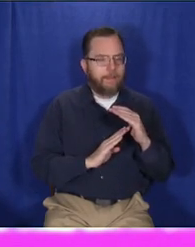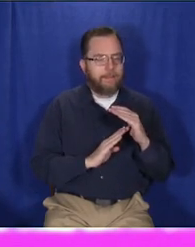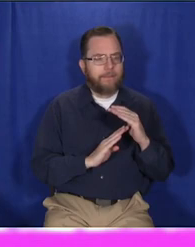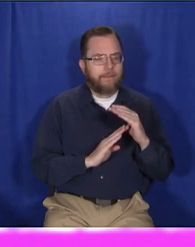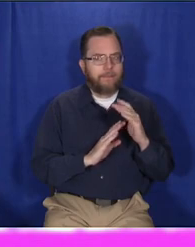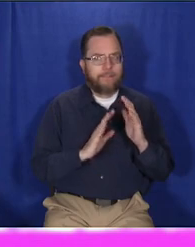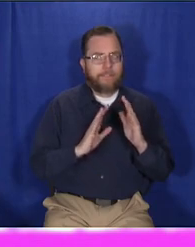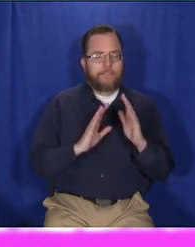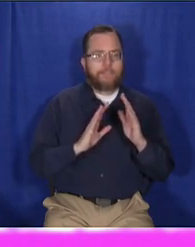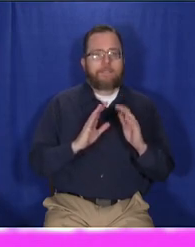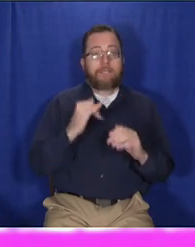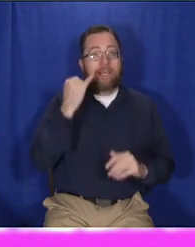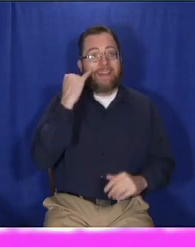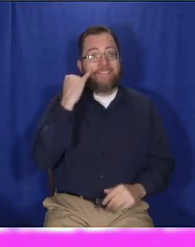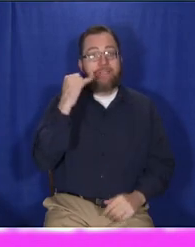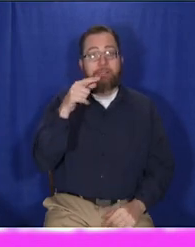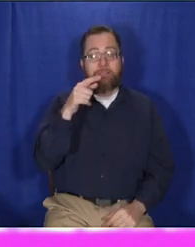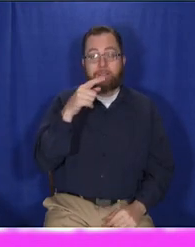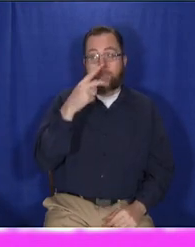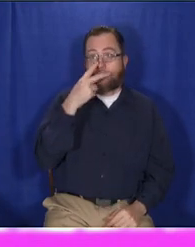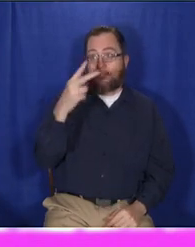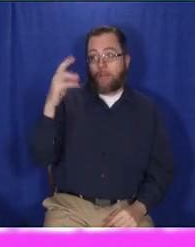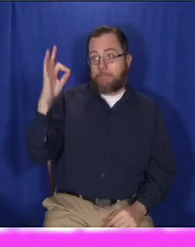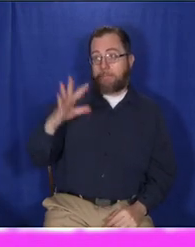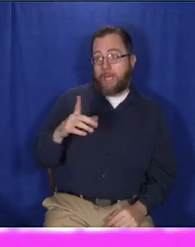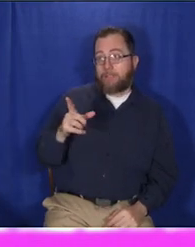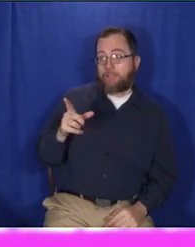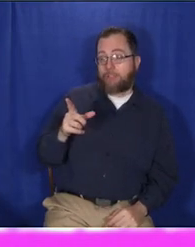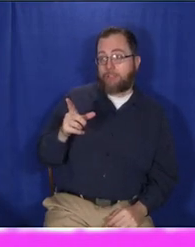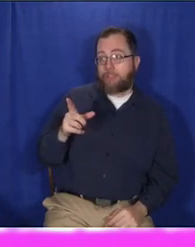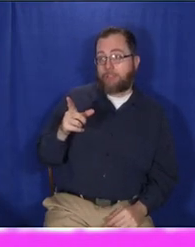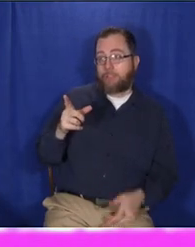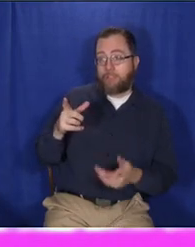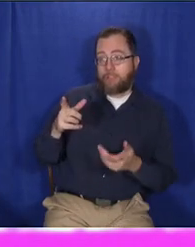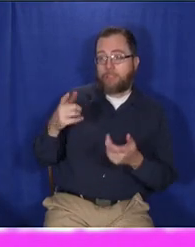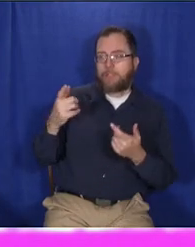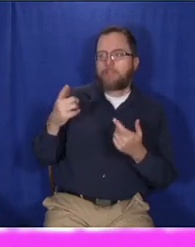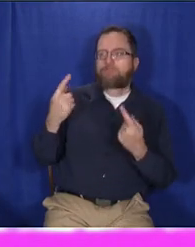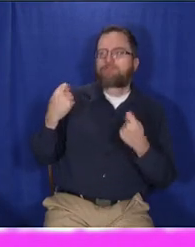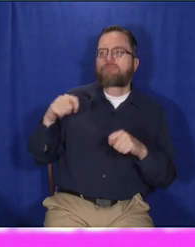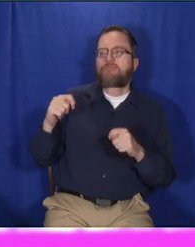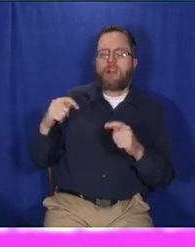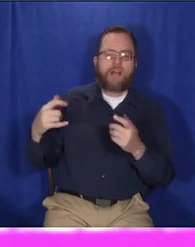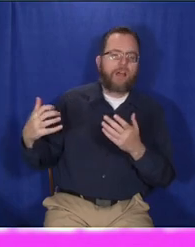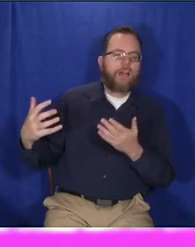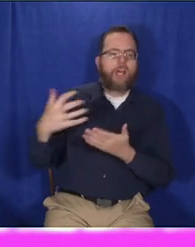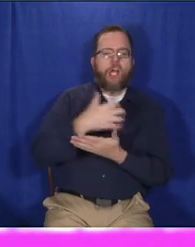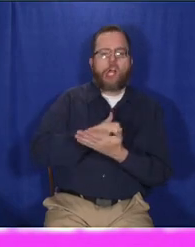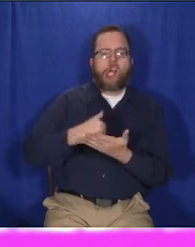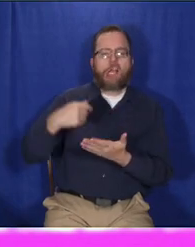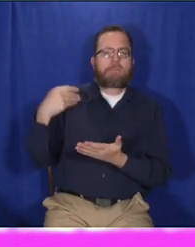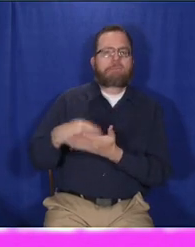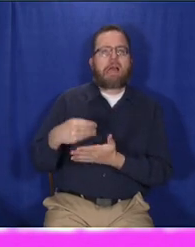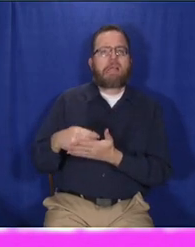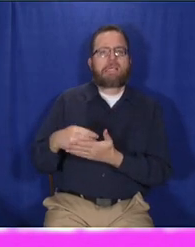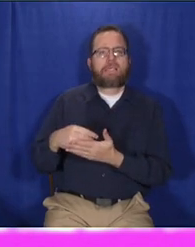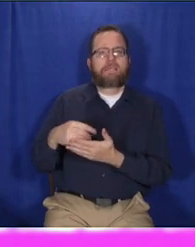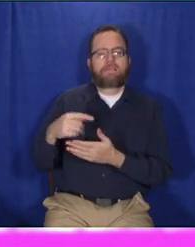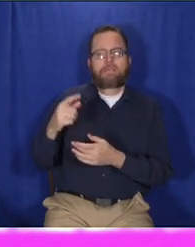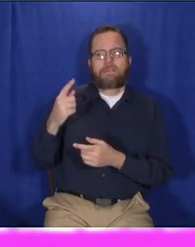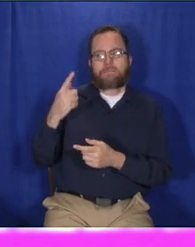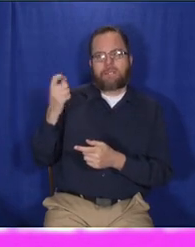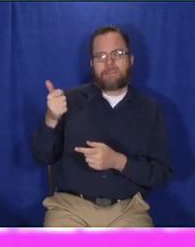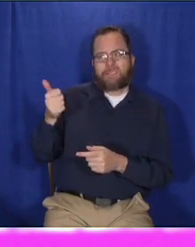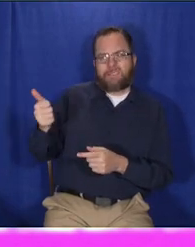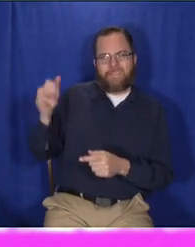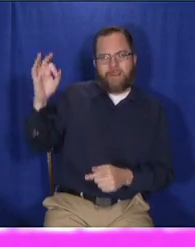is trying to raise money for his own lifestyle, for her own lifestyle, then that should cause you to at least be cautious and